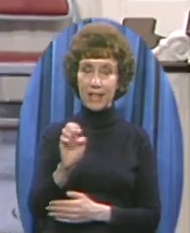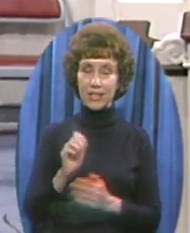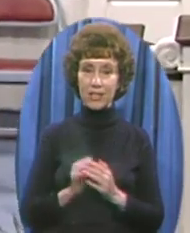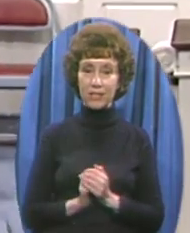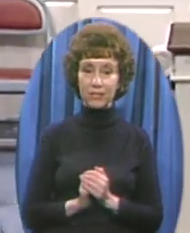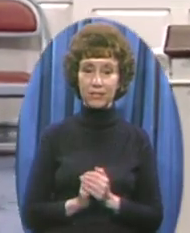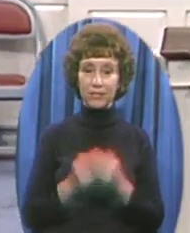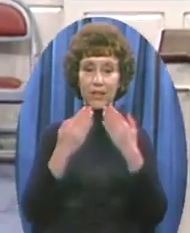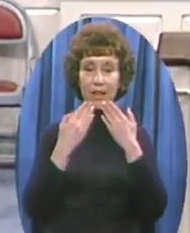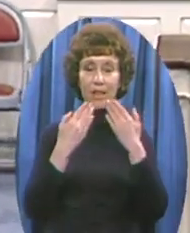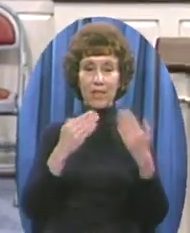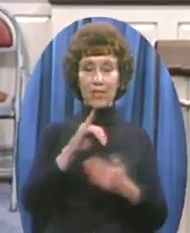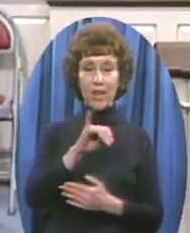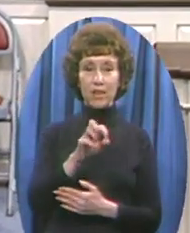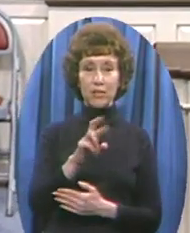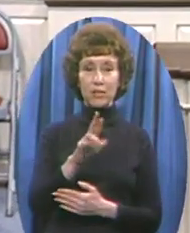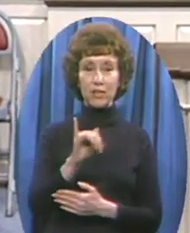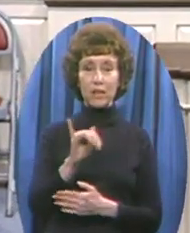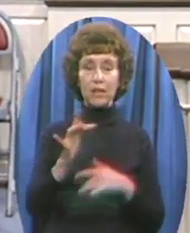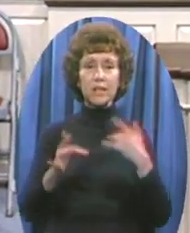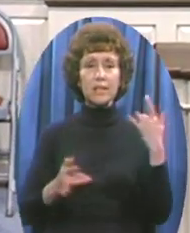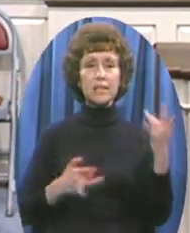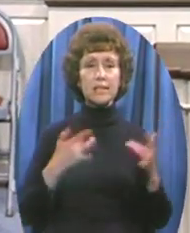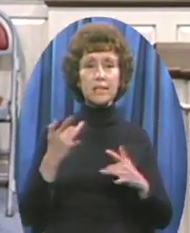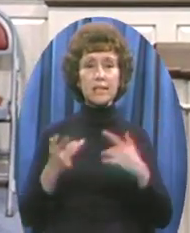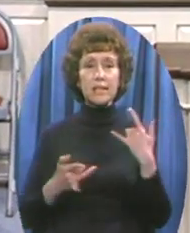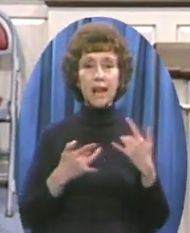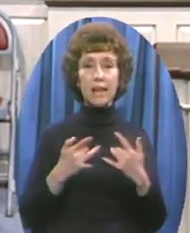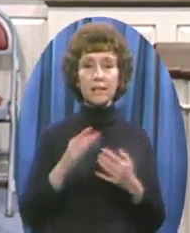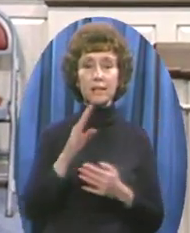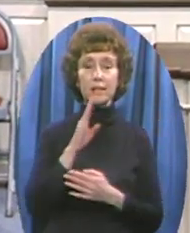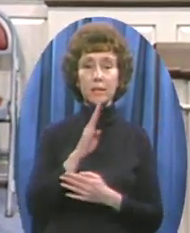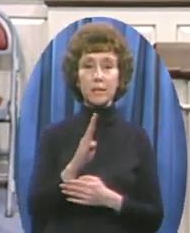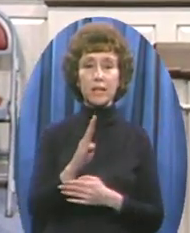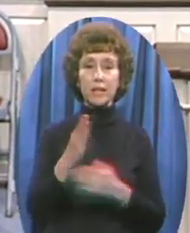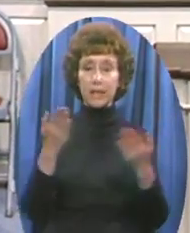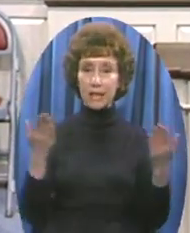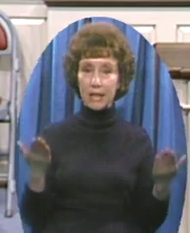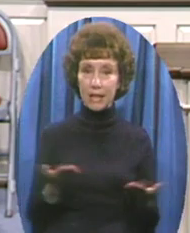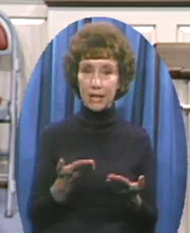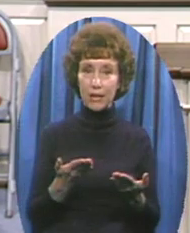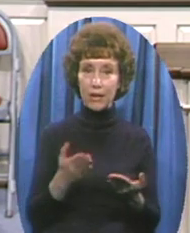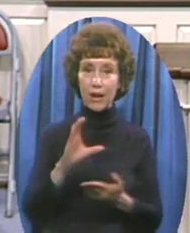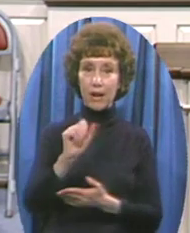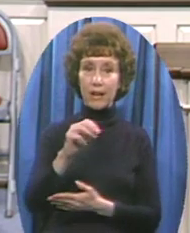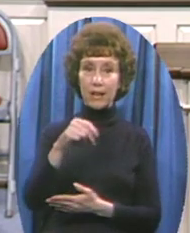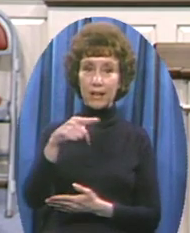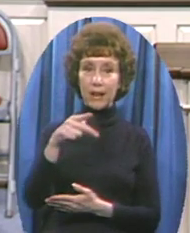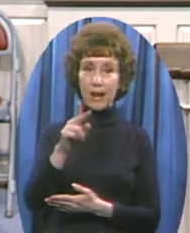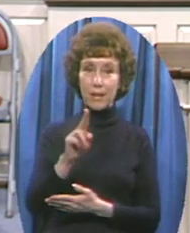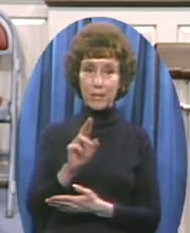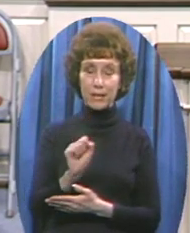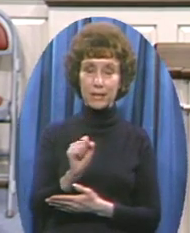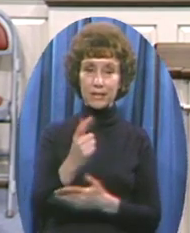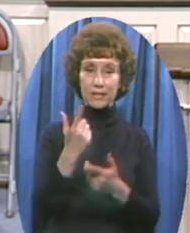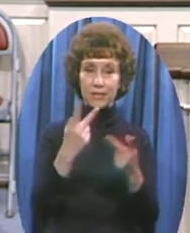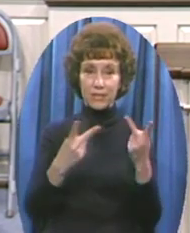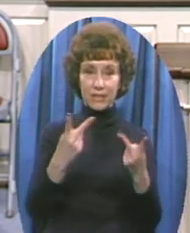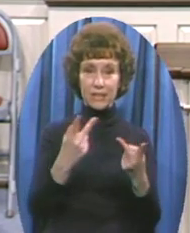Thank you, Jerry. It's been exciting to be on the campus of Liberty Baptist College here in Lynchburg,